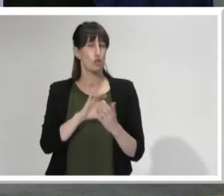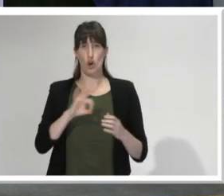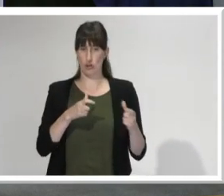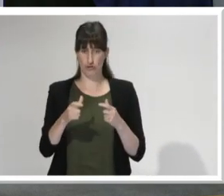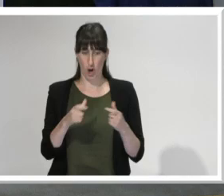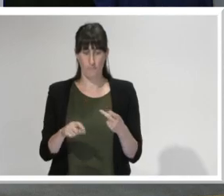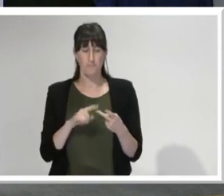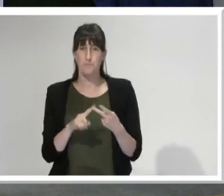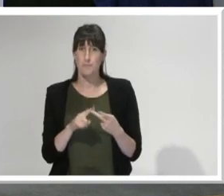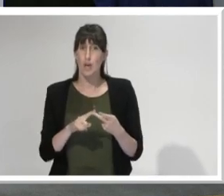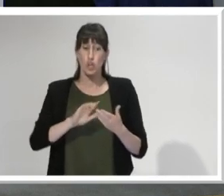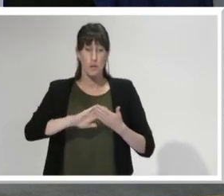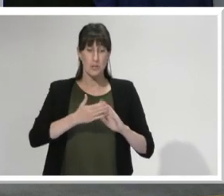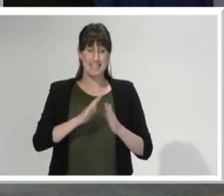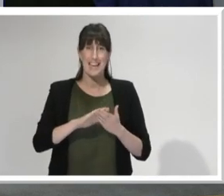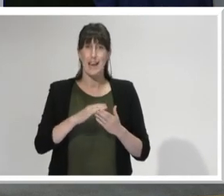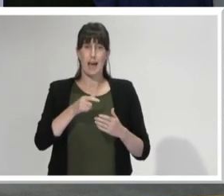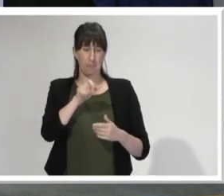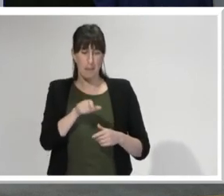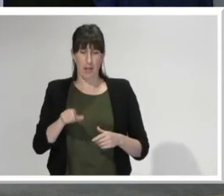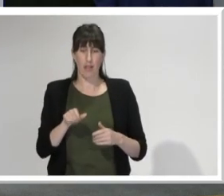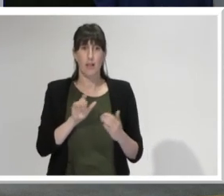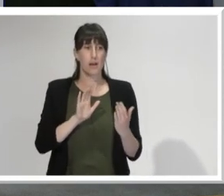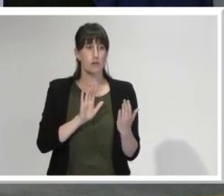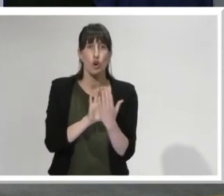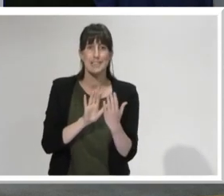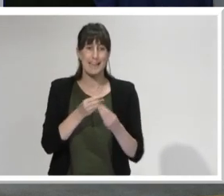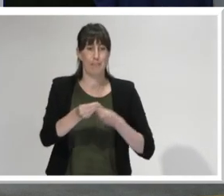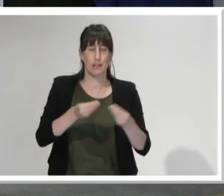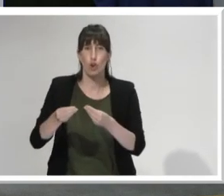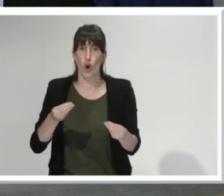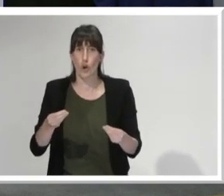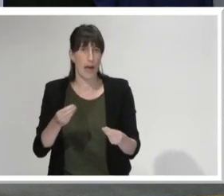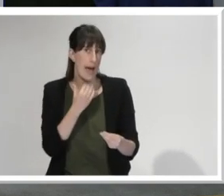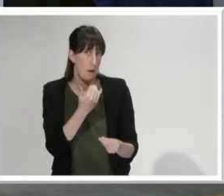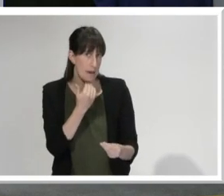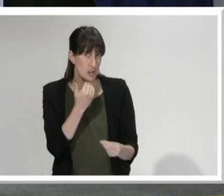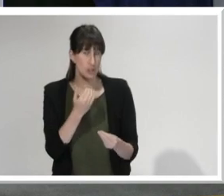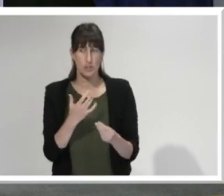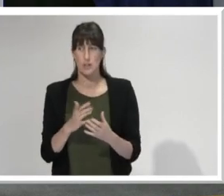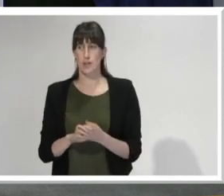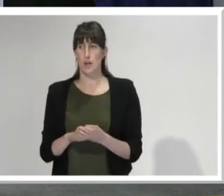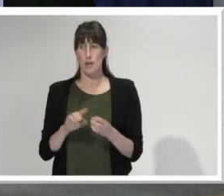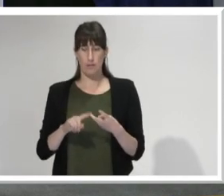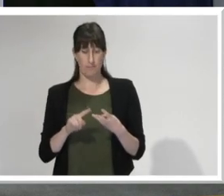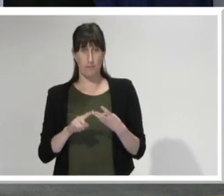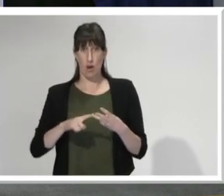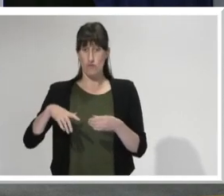seeing in particular regions any of those signs as well? And then we look at all of the things that then help you maintain where you